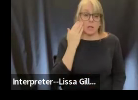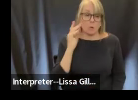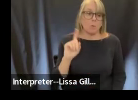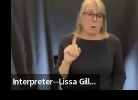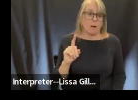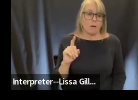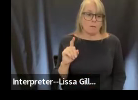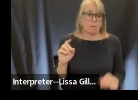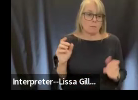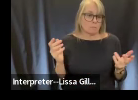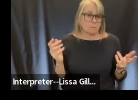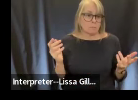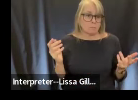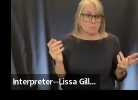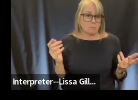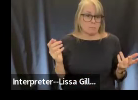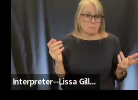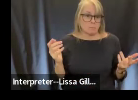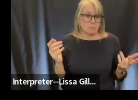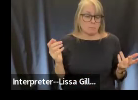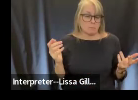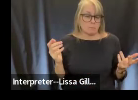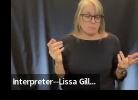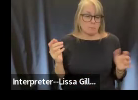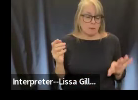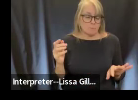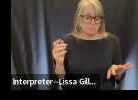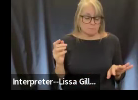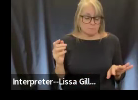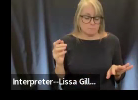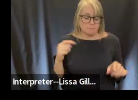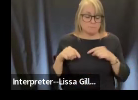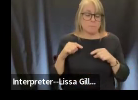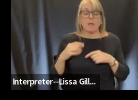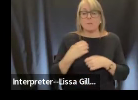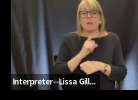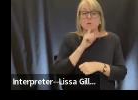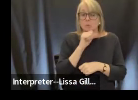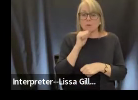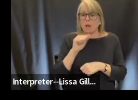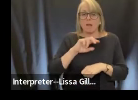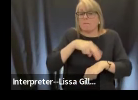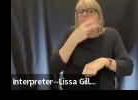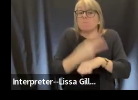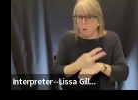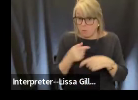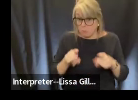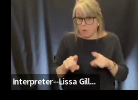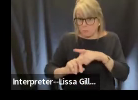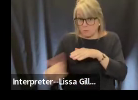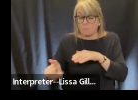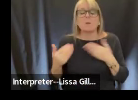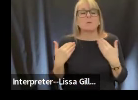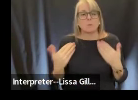opportunities are to make sure that you don't create a fall hazard for yourself when you're needing to escape. So that way we will go ahead and take a